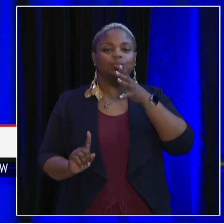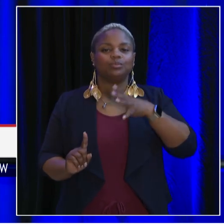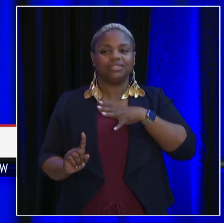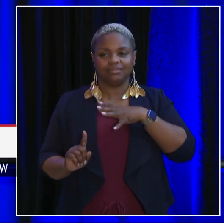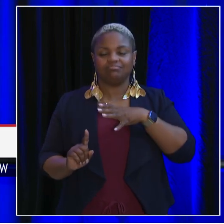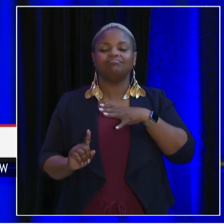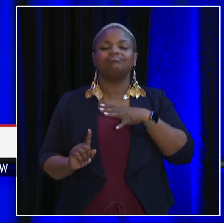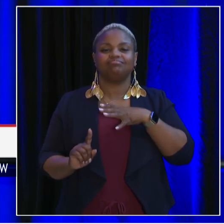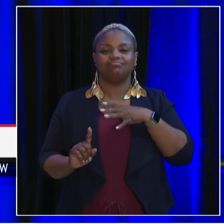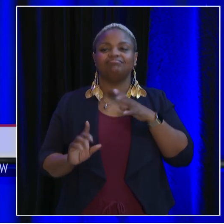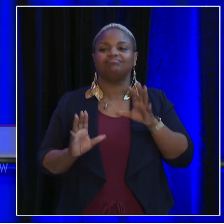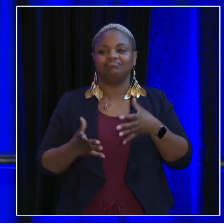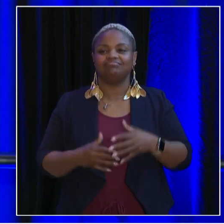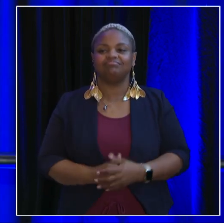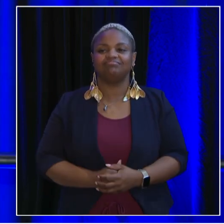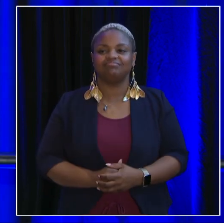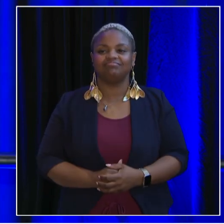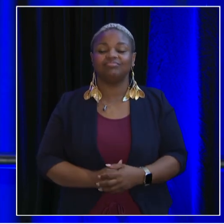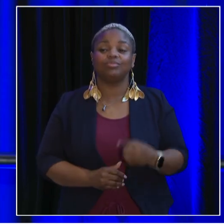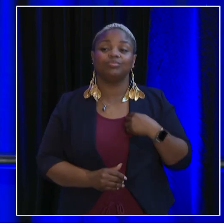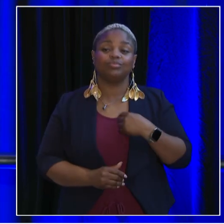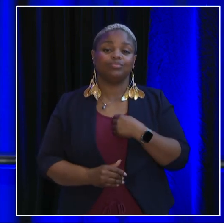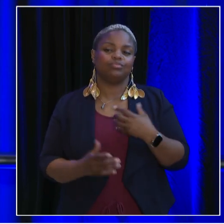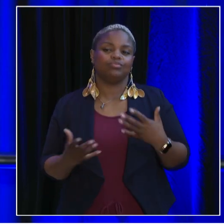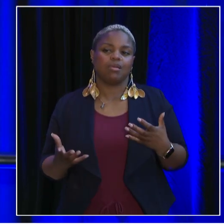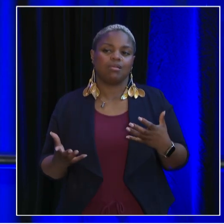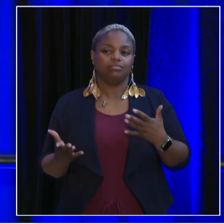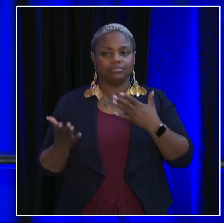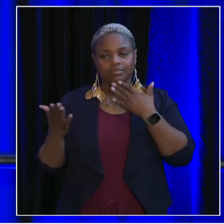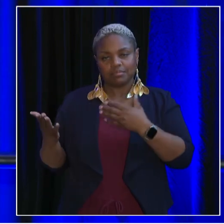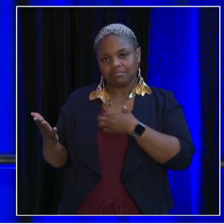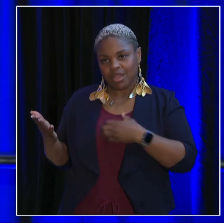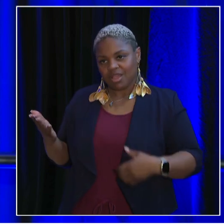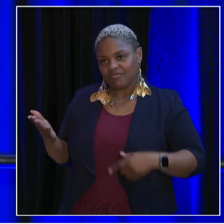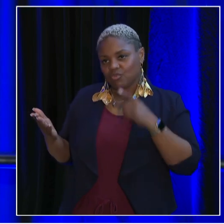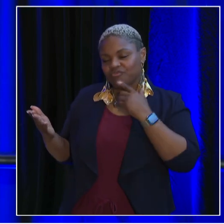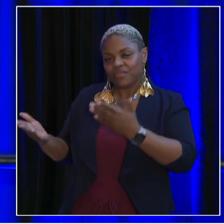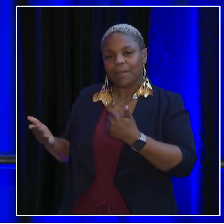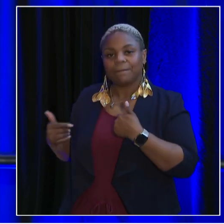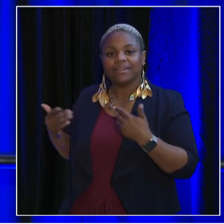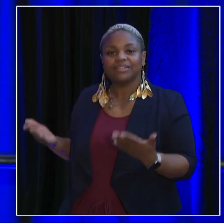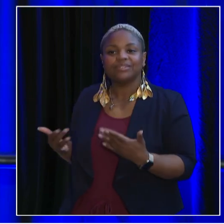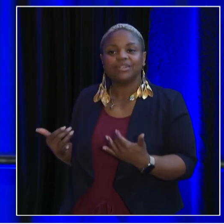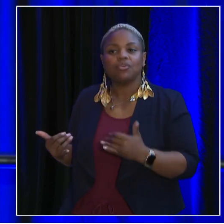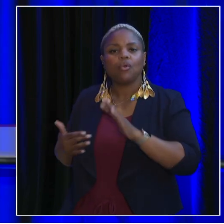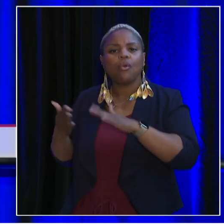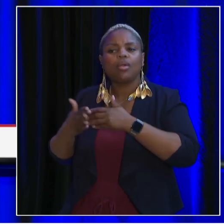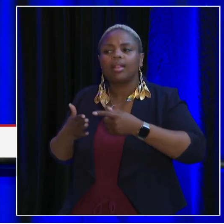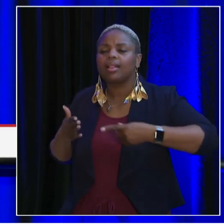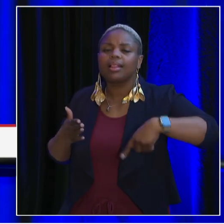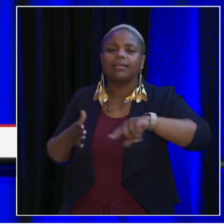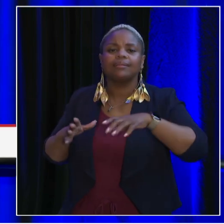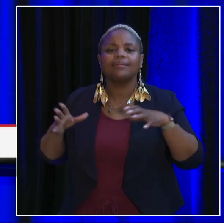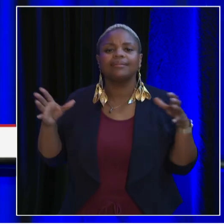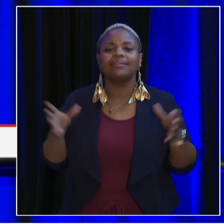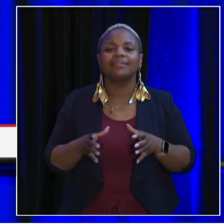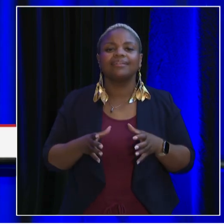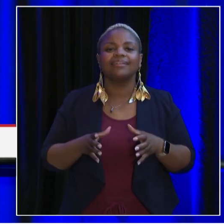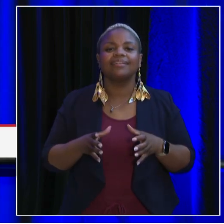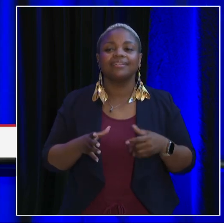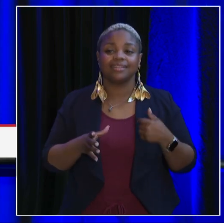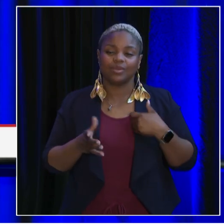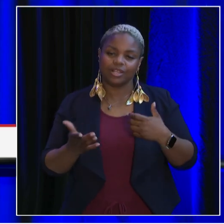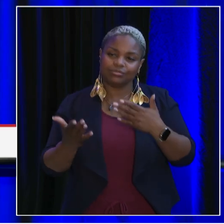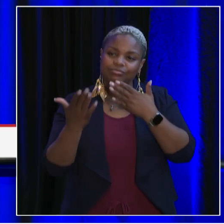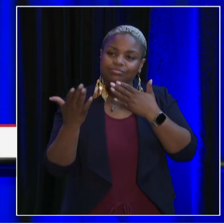issue a special thank you to the mayor for asking me here today and for bringing all of us together. And especially, I want to thank you for your